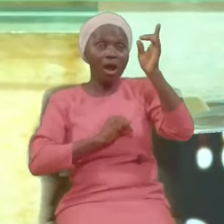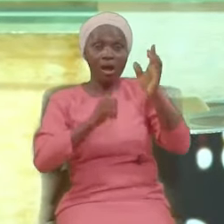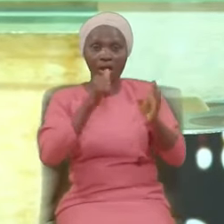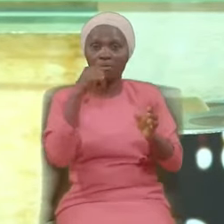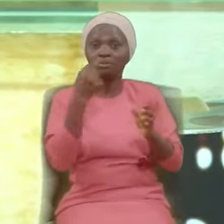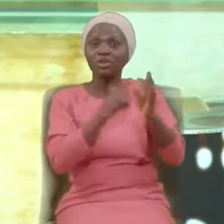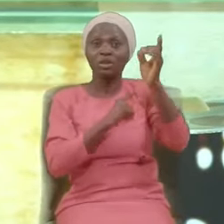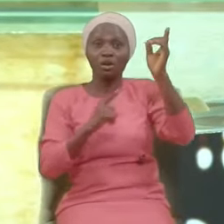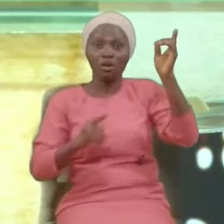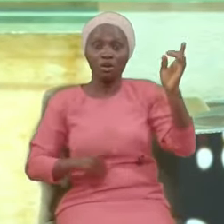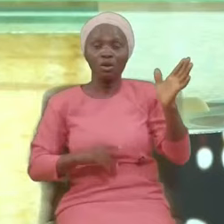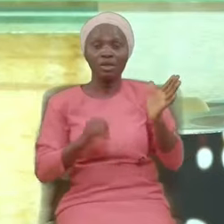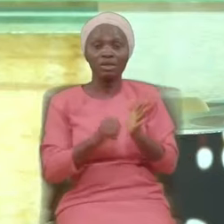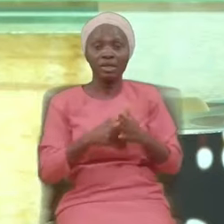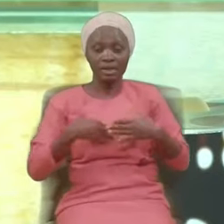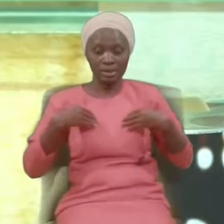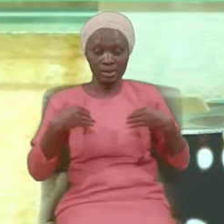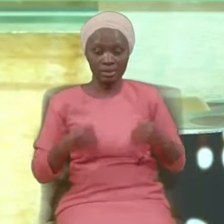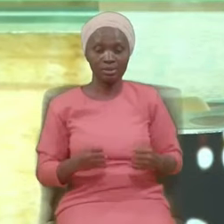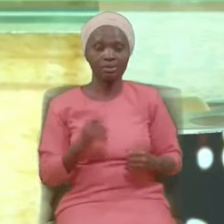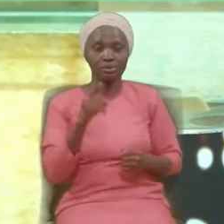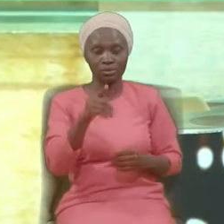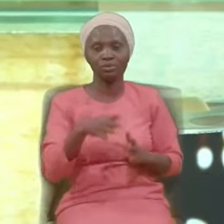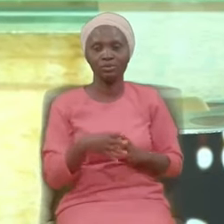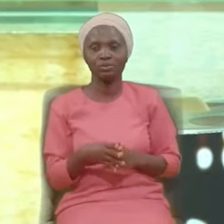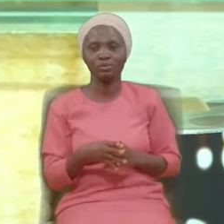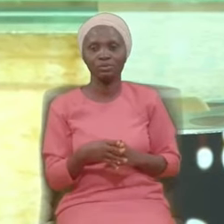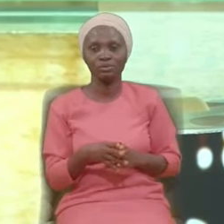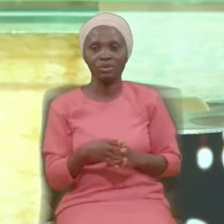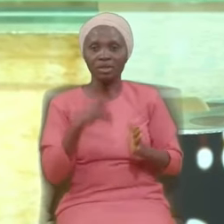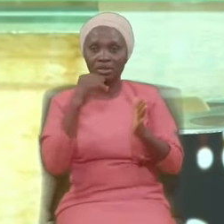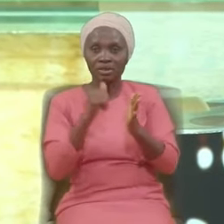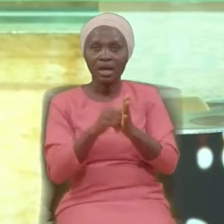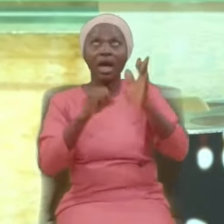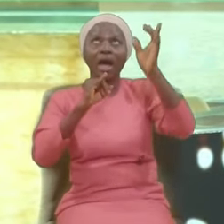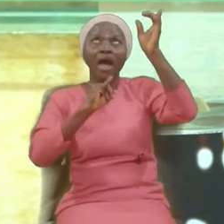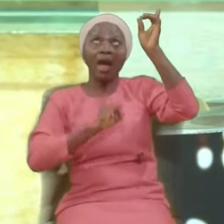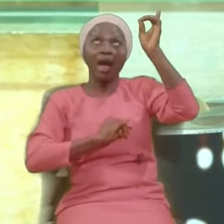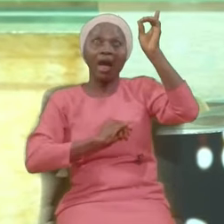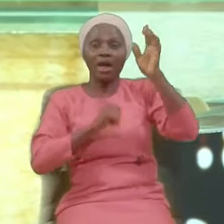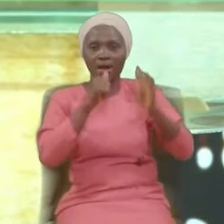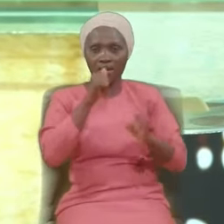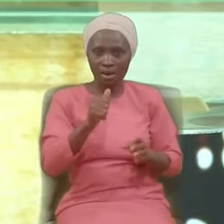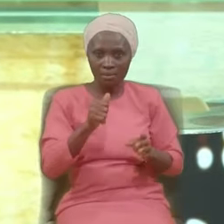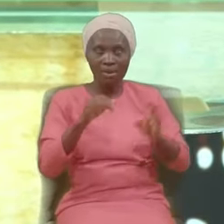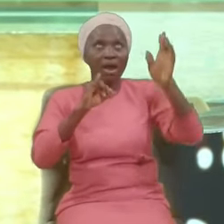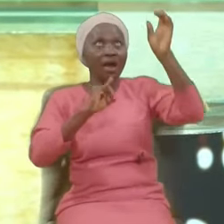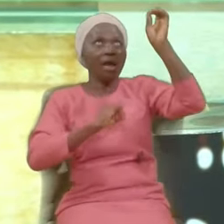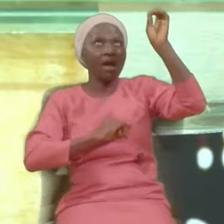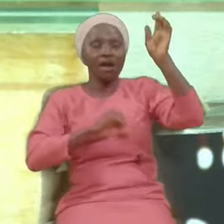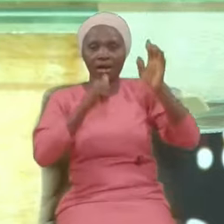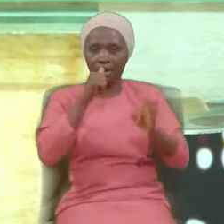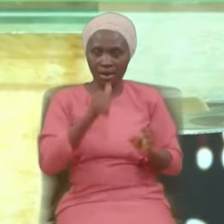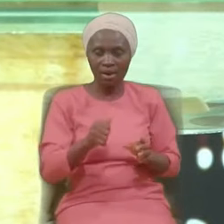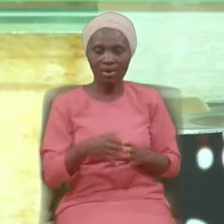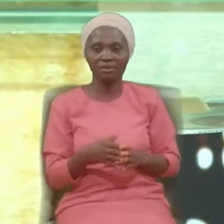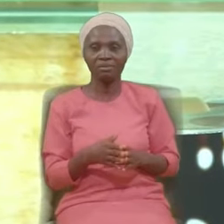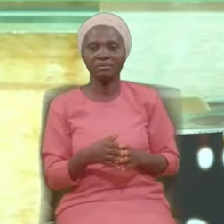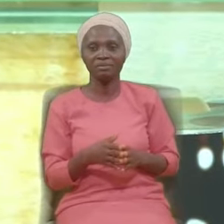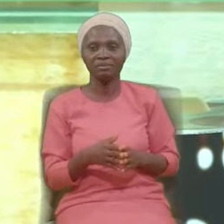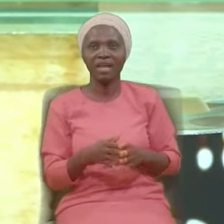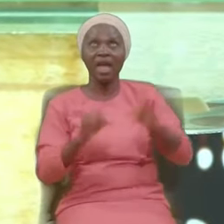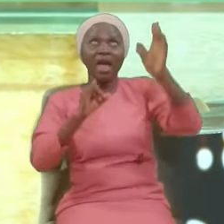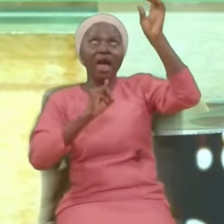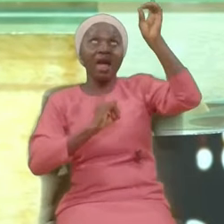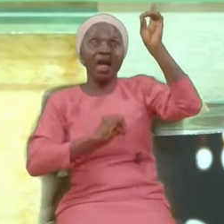healeth thee. Do you see present tense two times there? I am, I am, I am. And that great I am